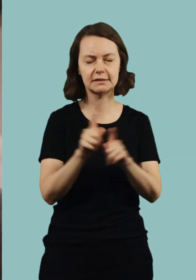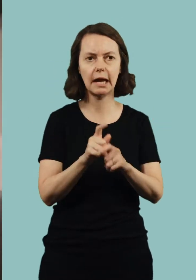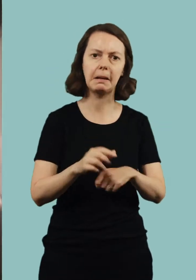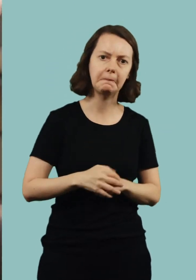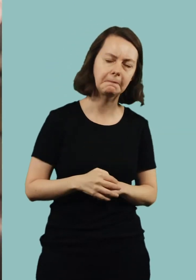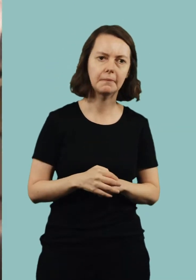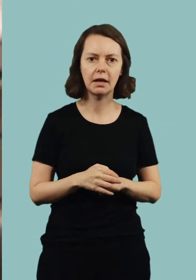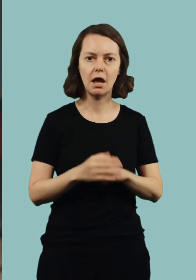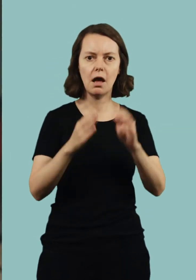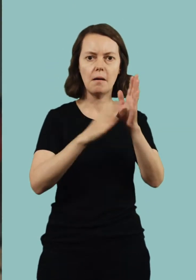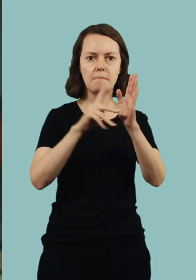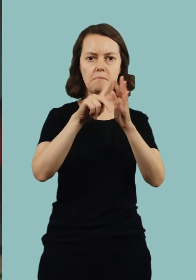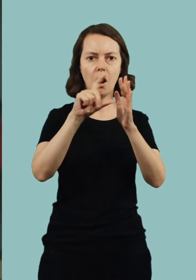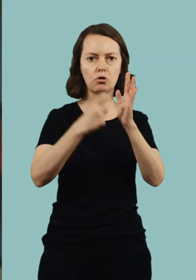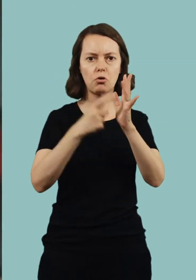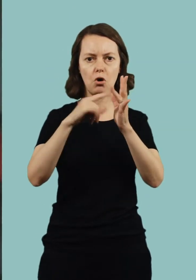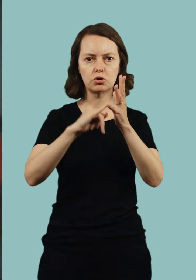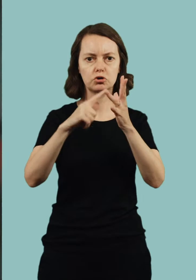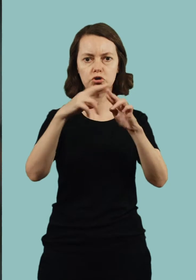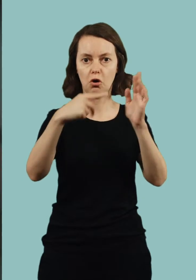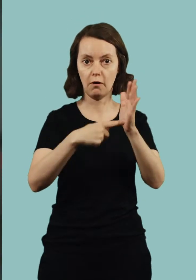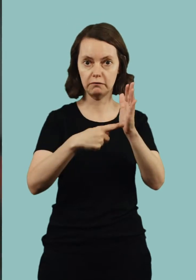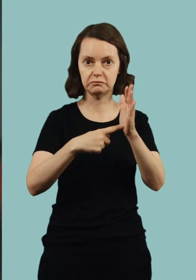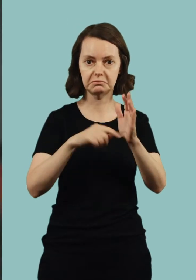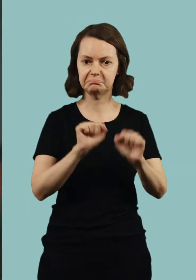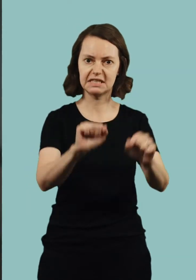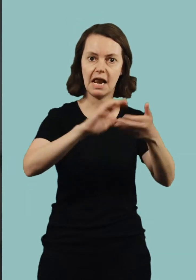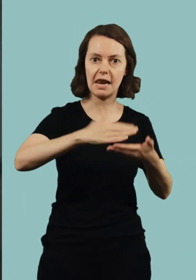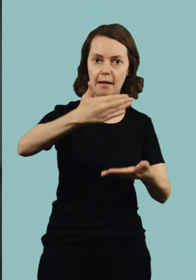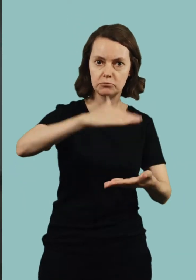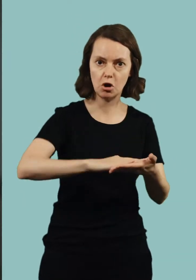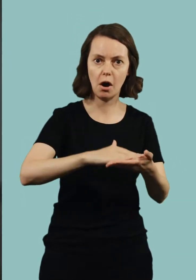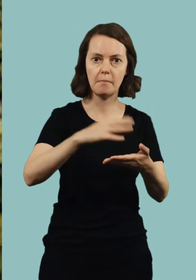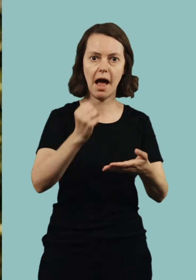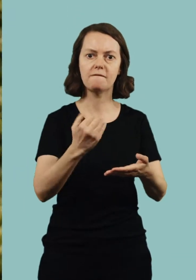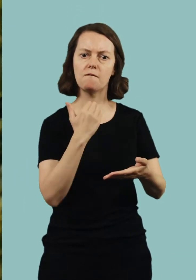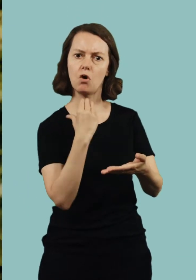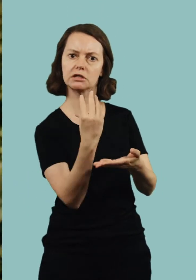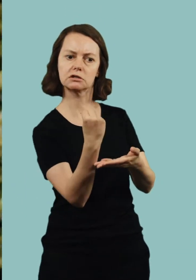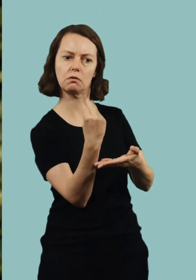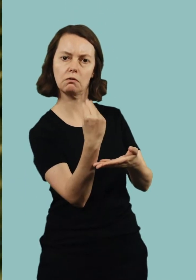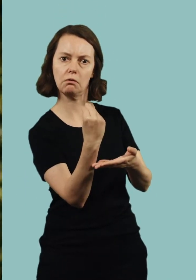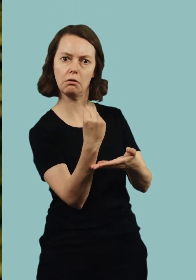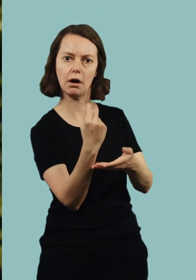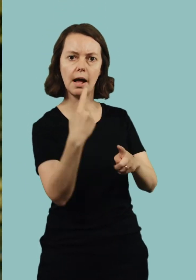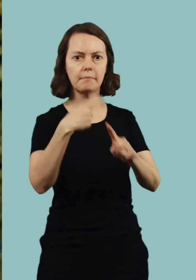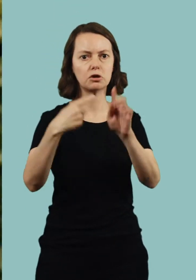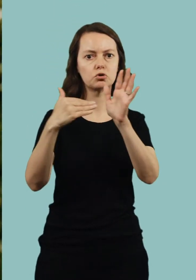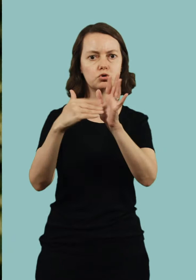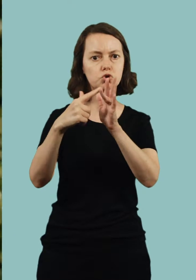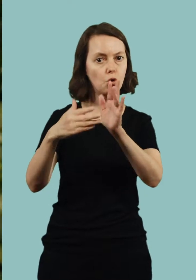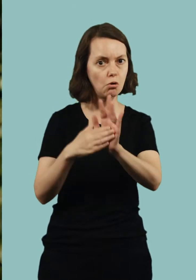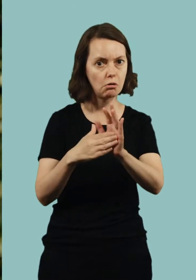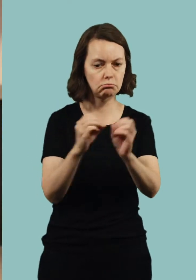days. Most of the equipment at Microsoft, so for example Windows laptops and so on and so forth, they have built-in